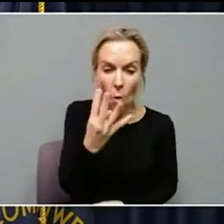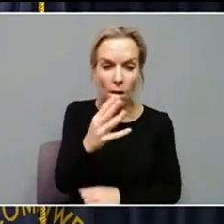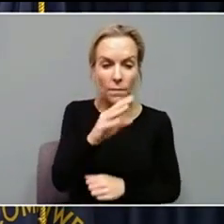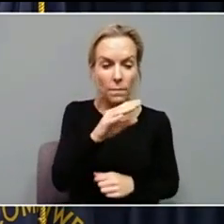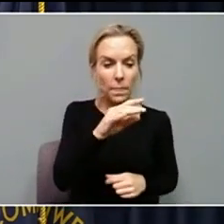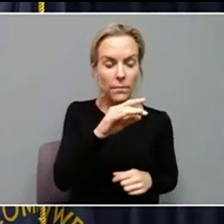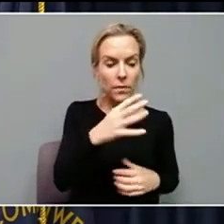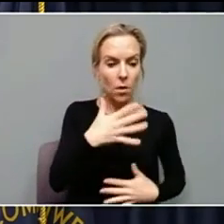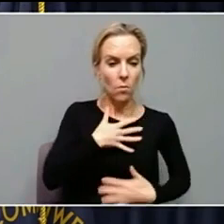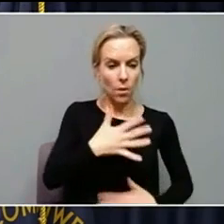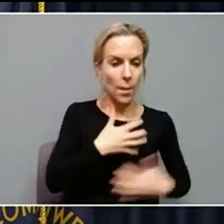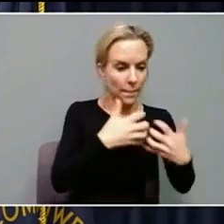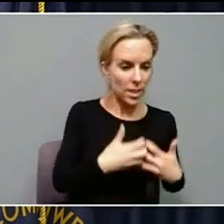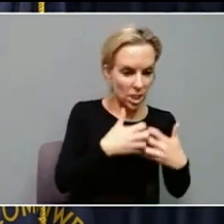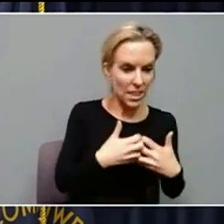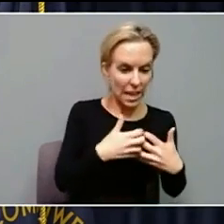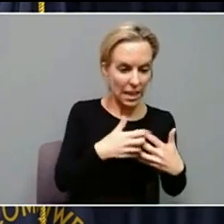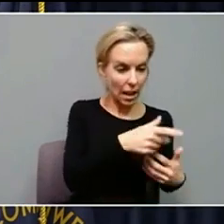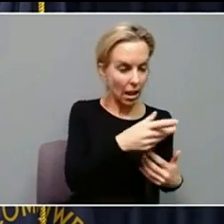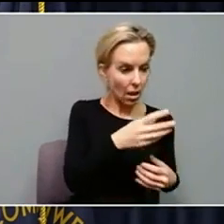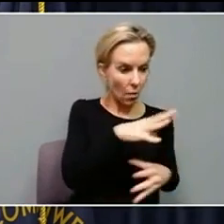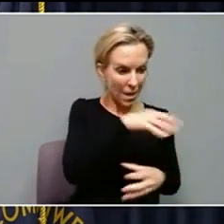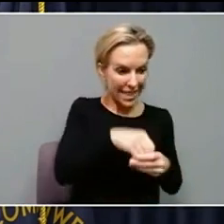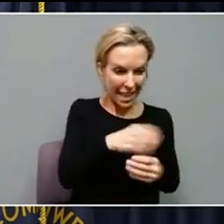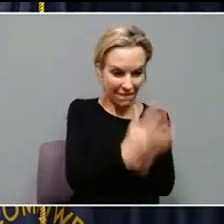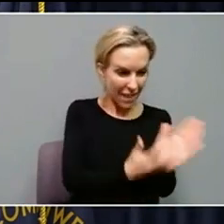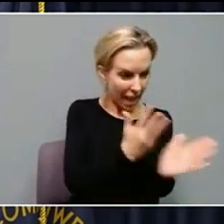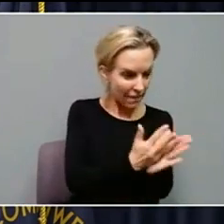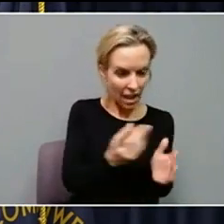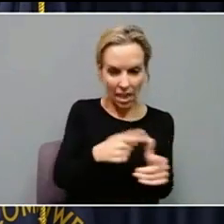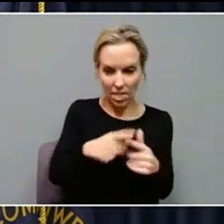on ventilators right after that. Think about it. That doesn't happen